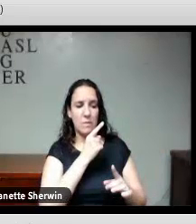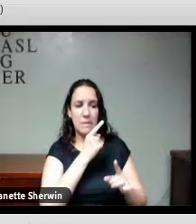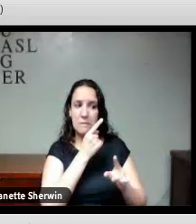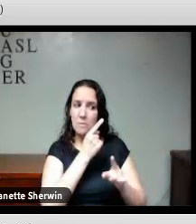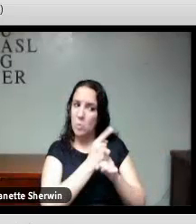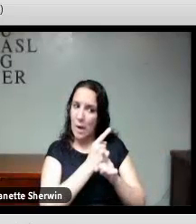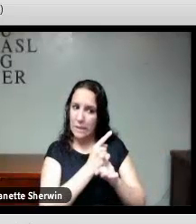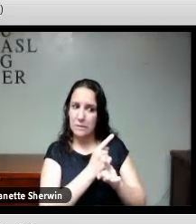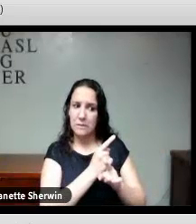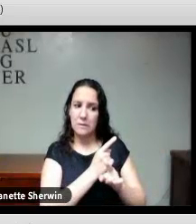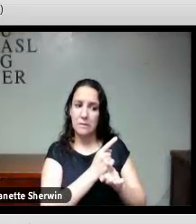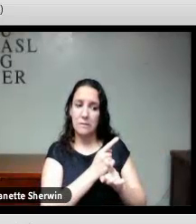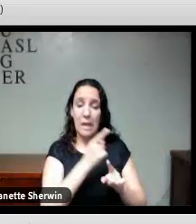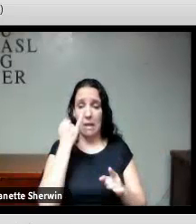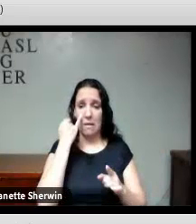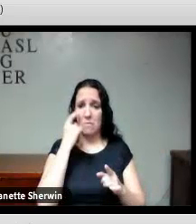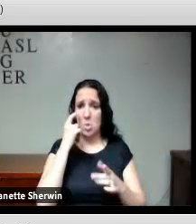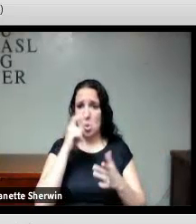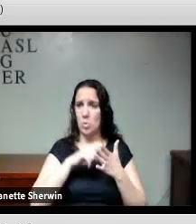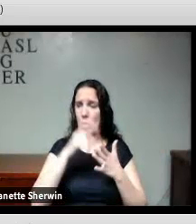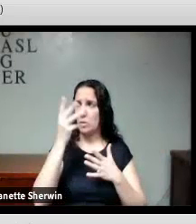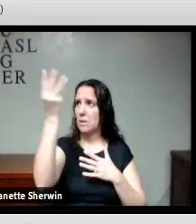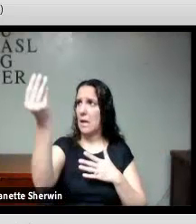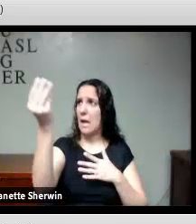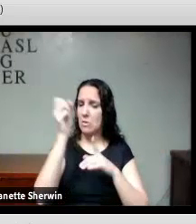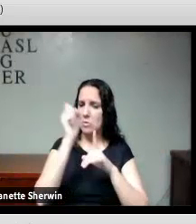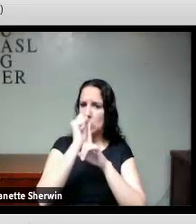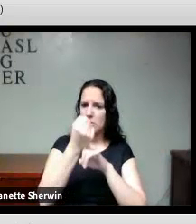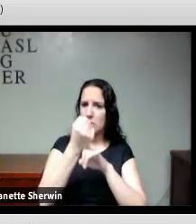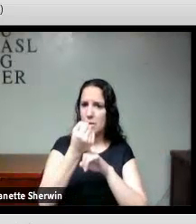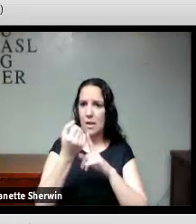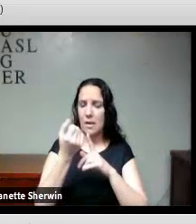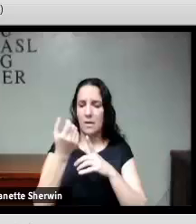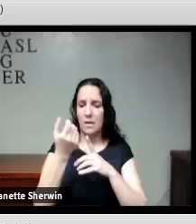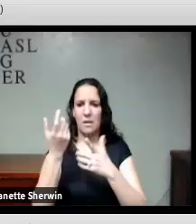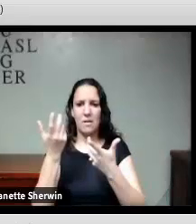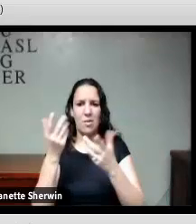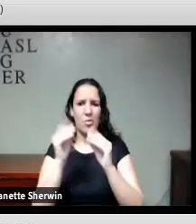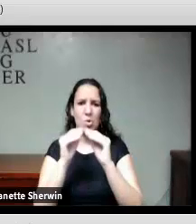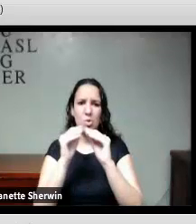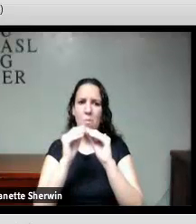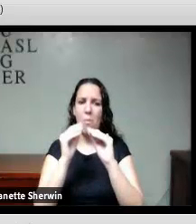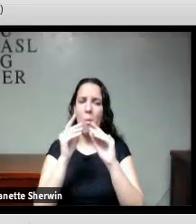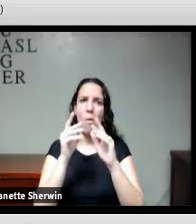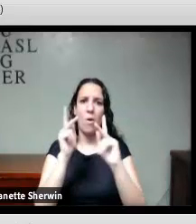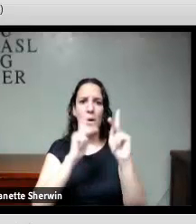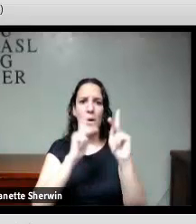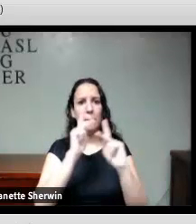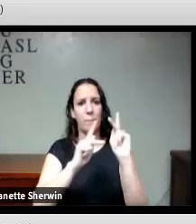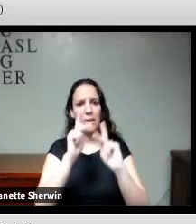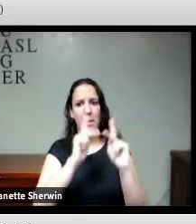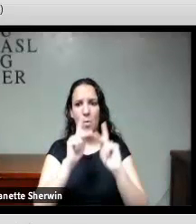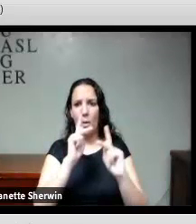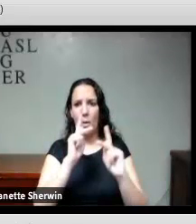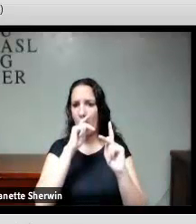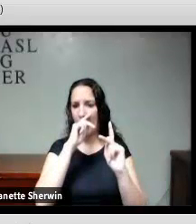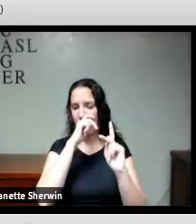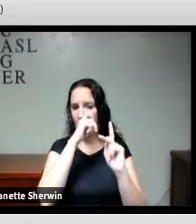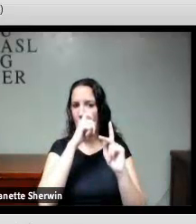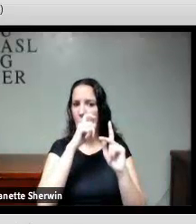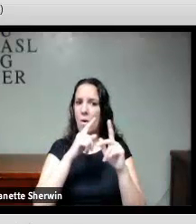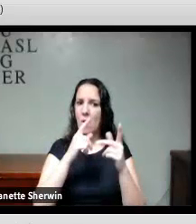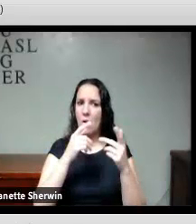in society these days with more and more social media, more and more people are having trouble interacting